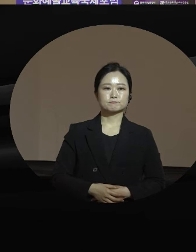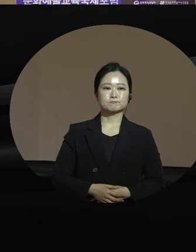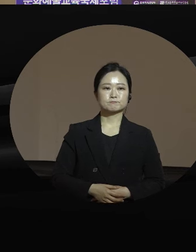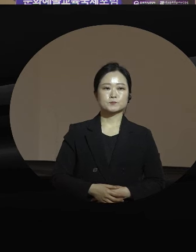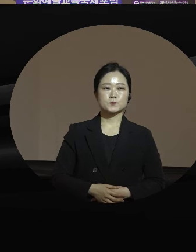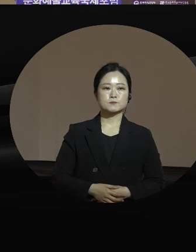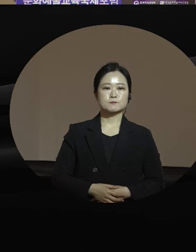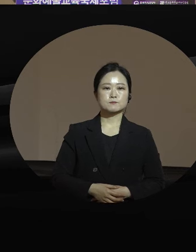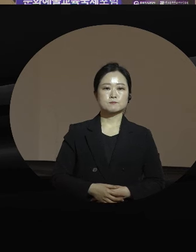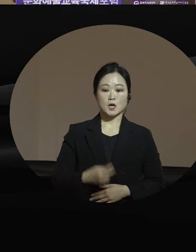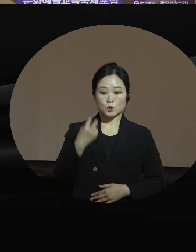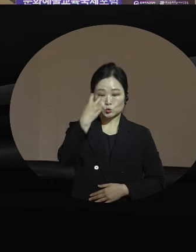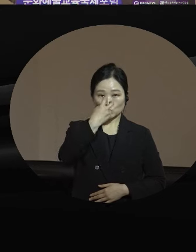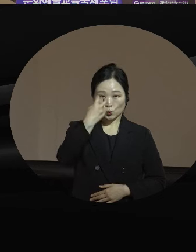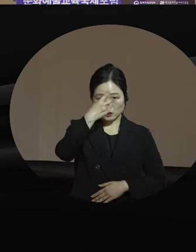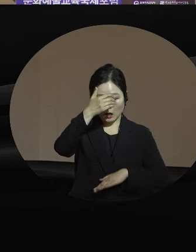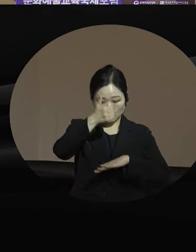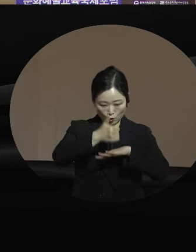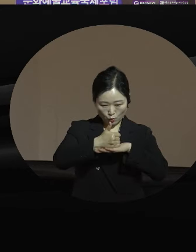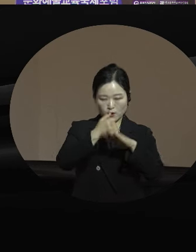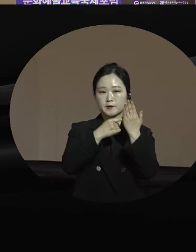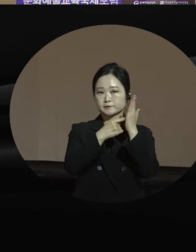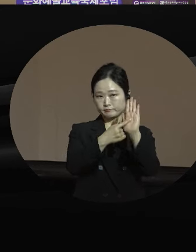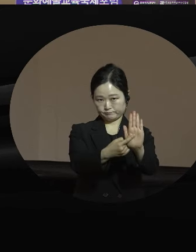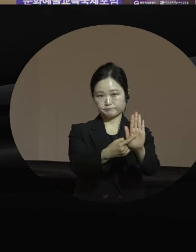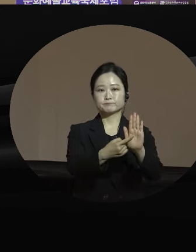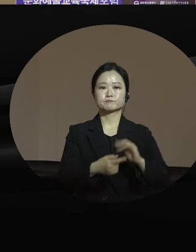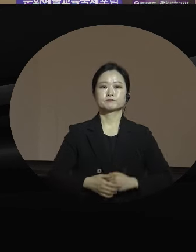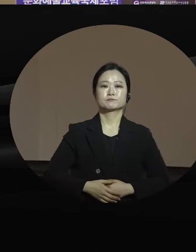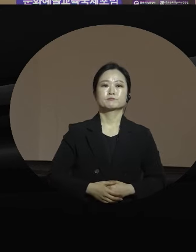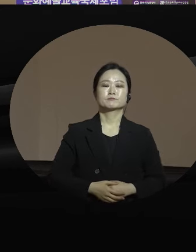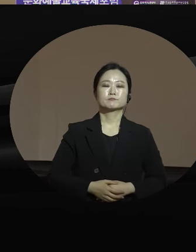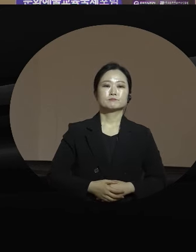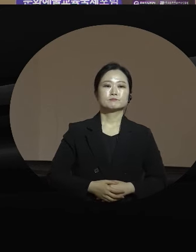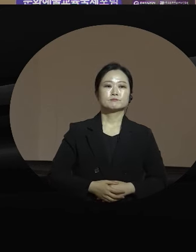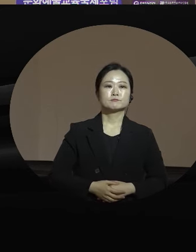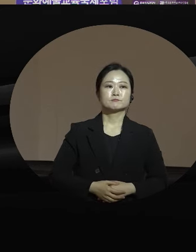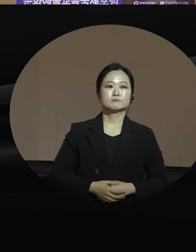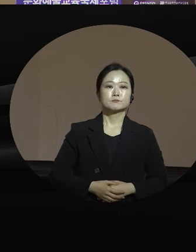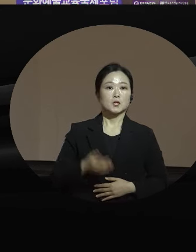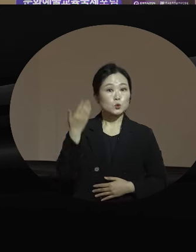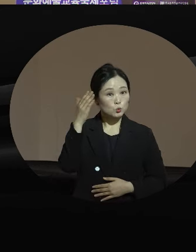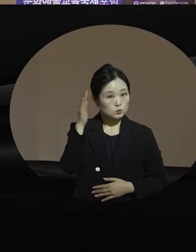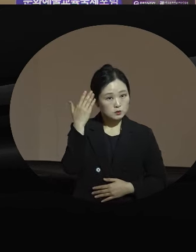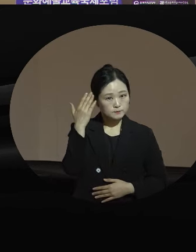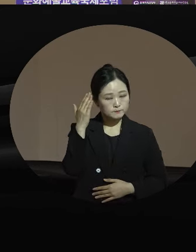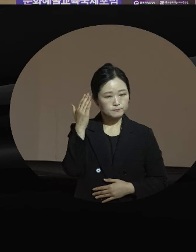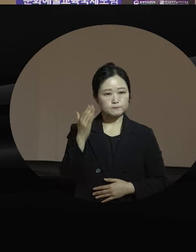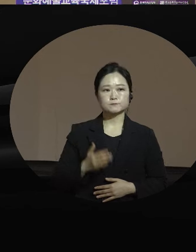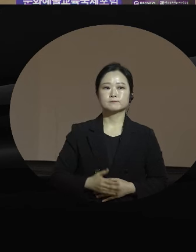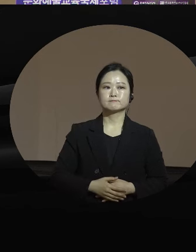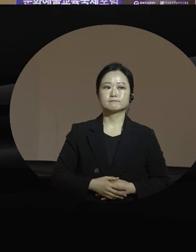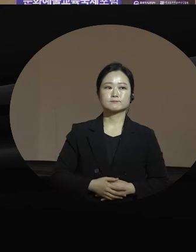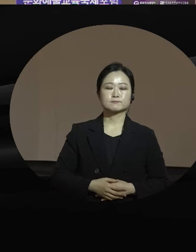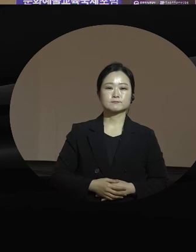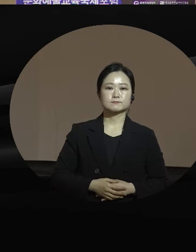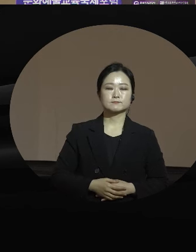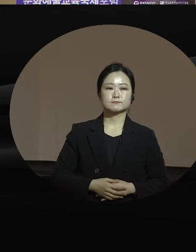survey. Because and nowadays, the reading books is the